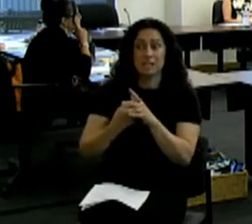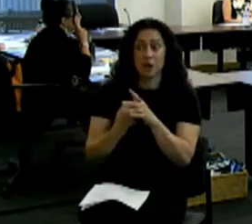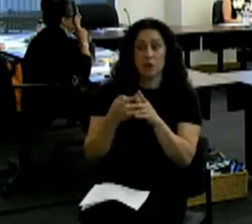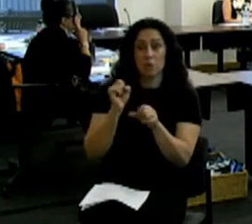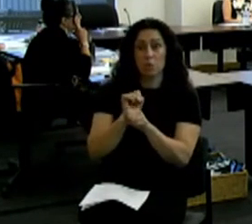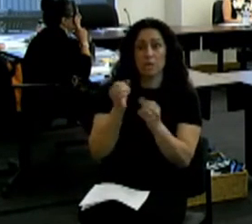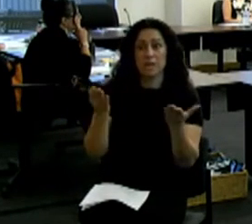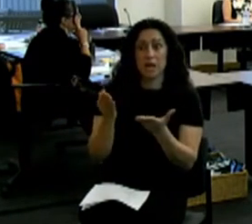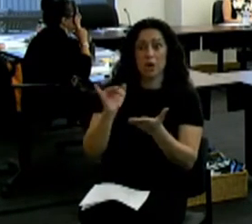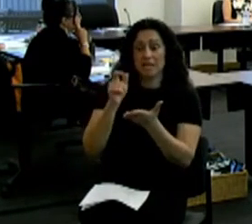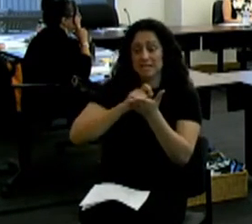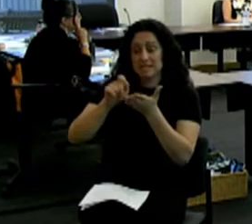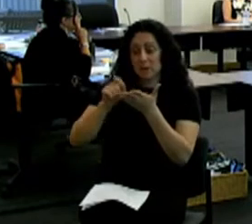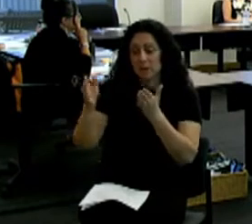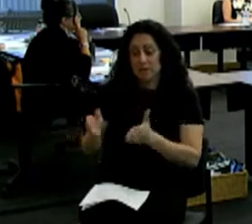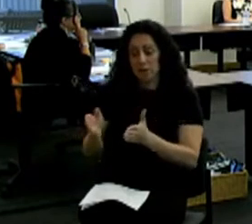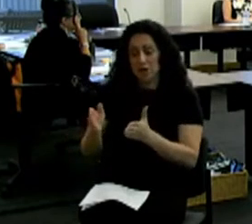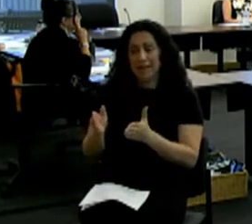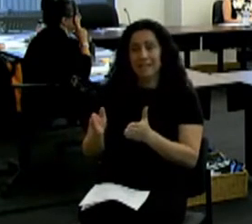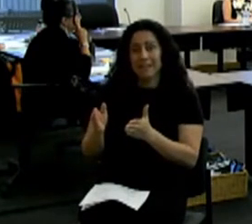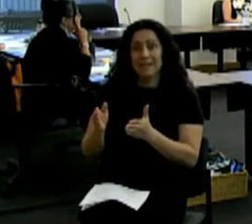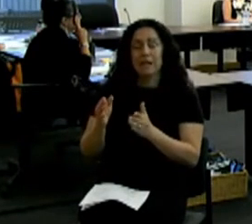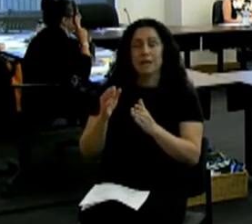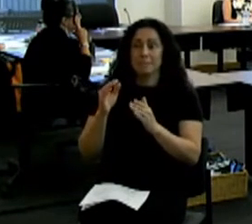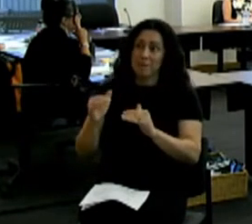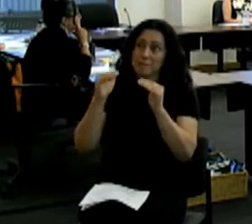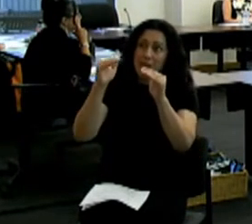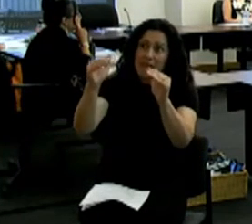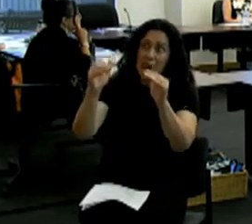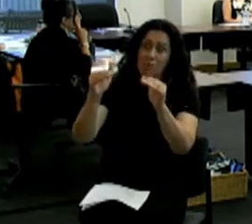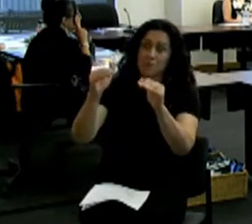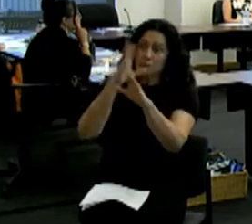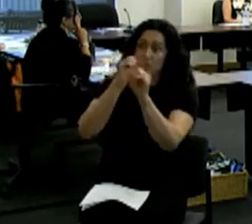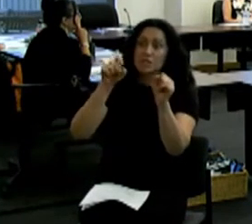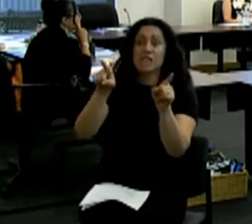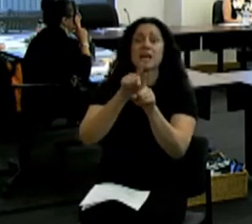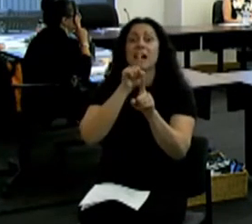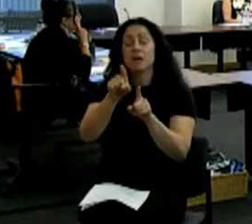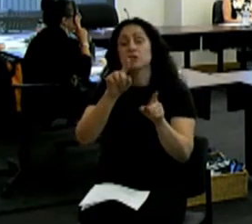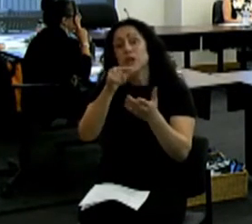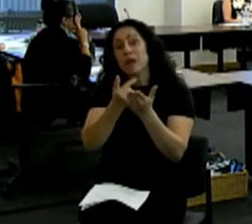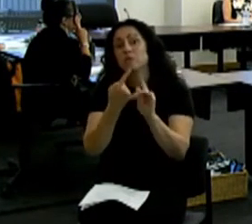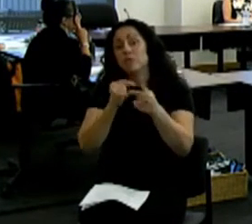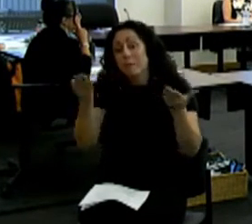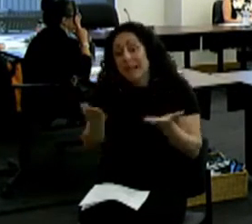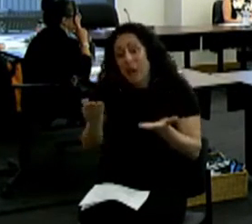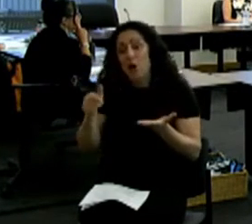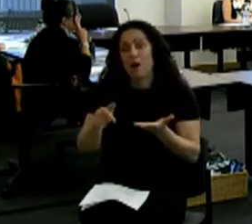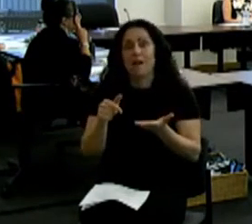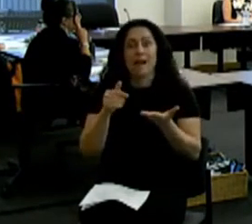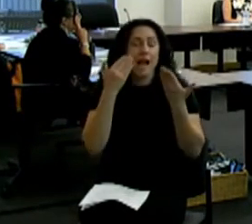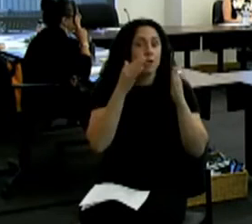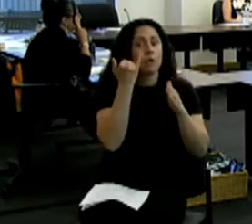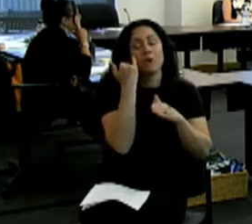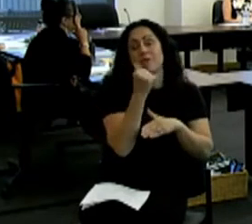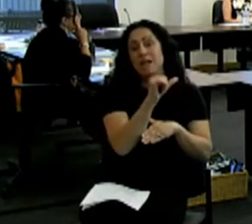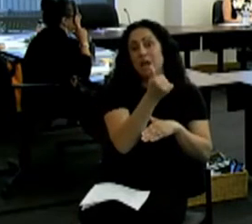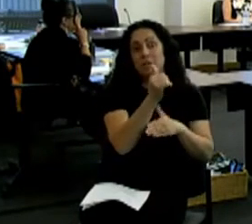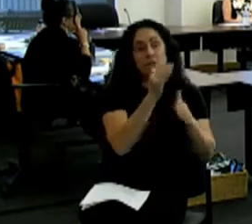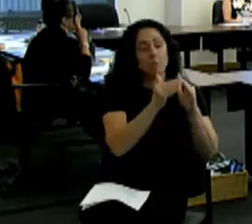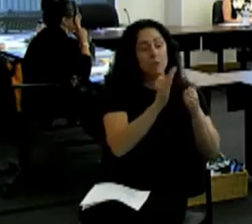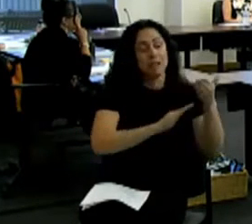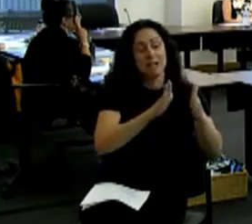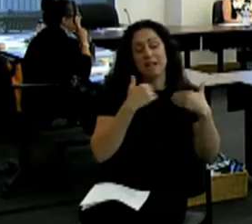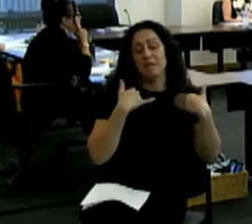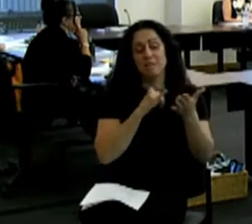start working here as a secretary and make it up to president, she actually graduated from here, which I don't know any other community colleges can. And